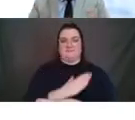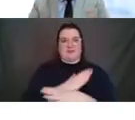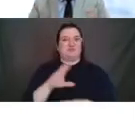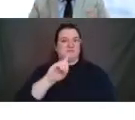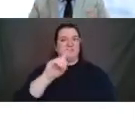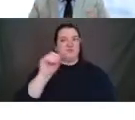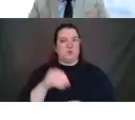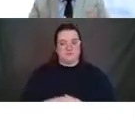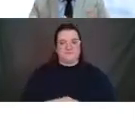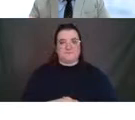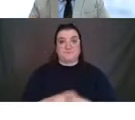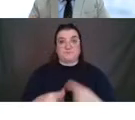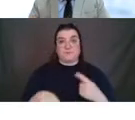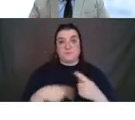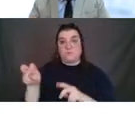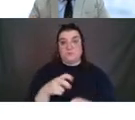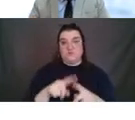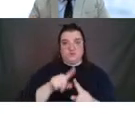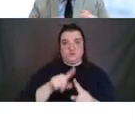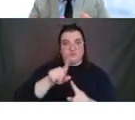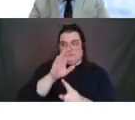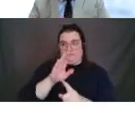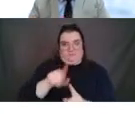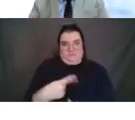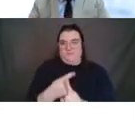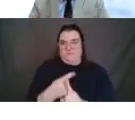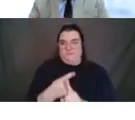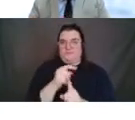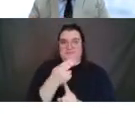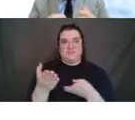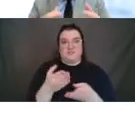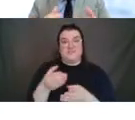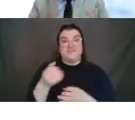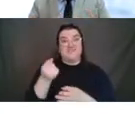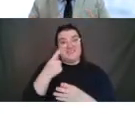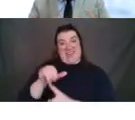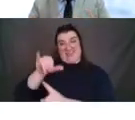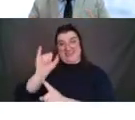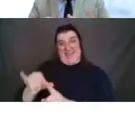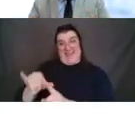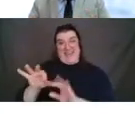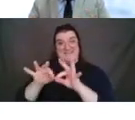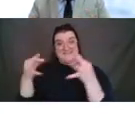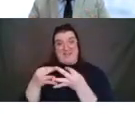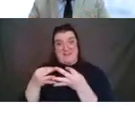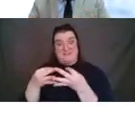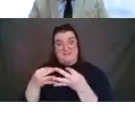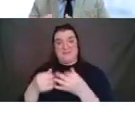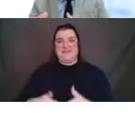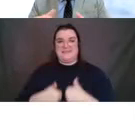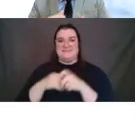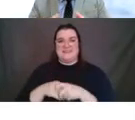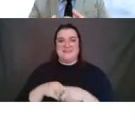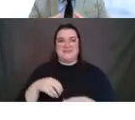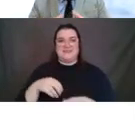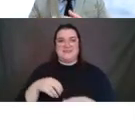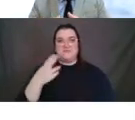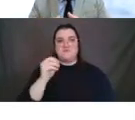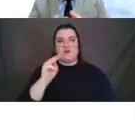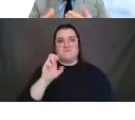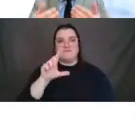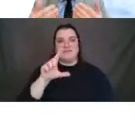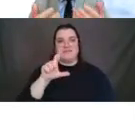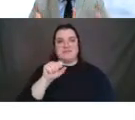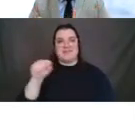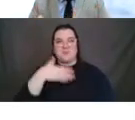just telehealth services, it so happened that this particular family resided in a homeless shelter. So they didn't have a private